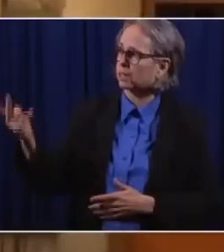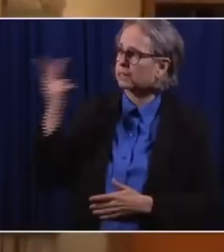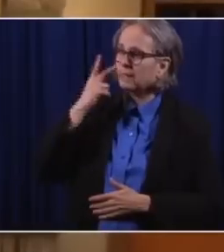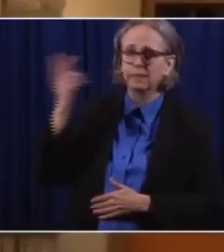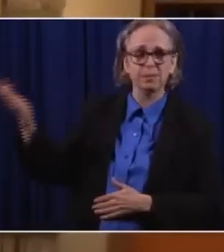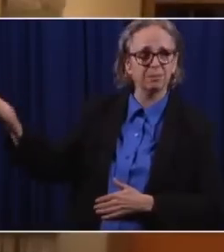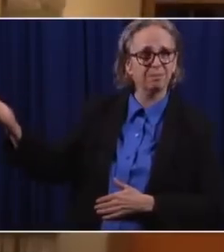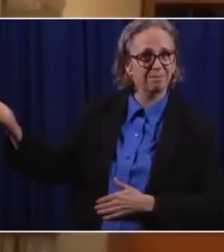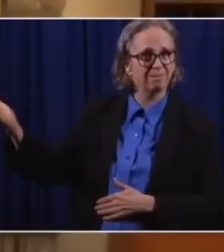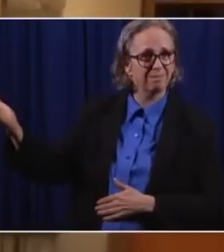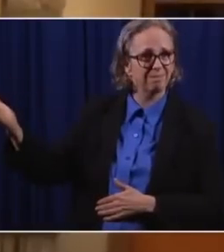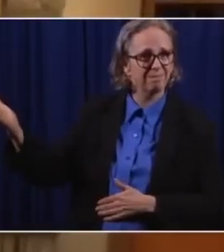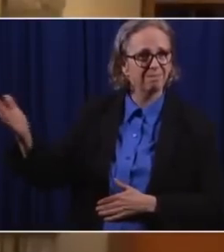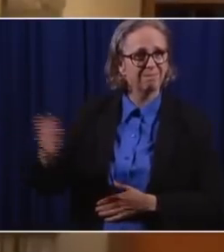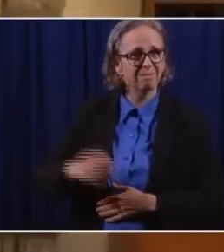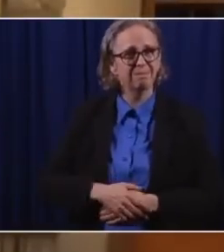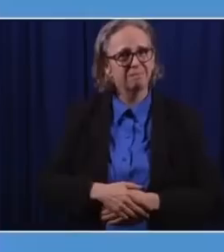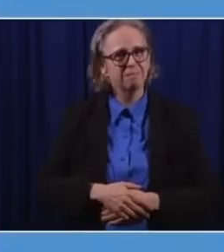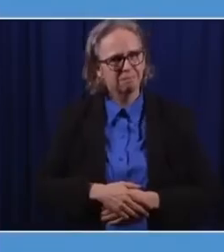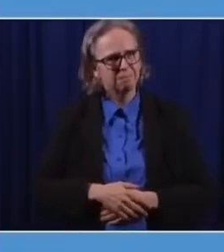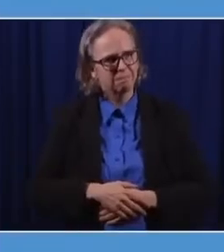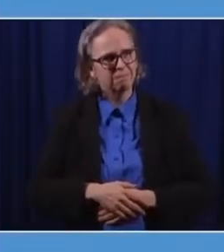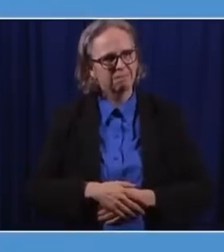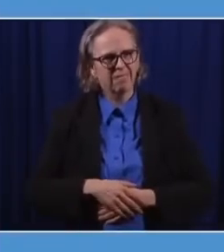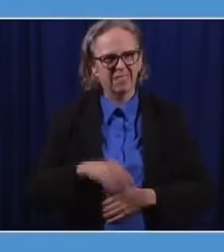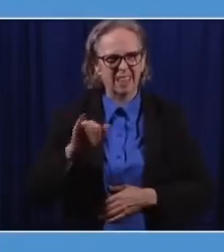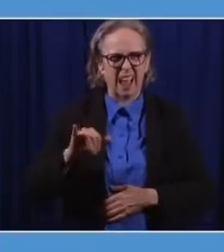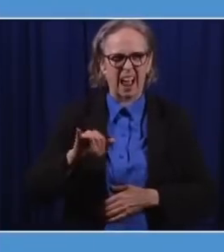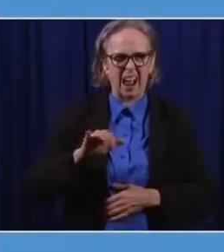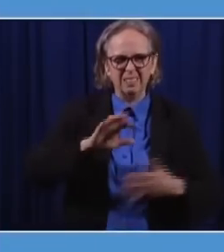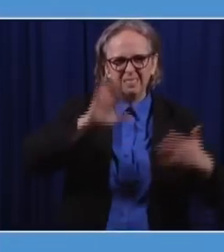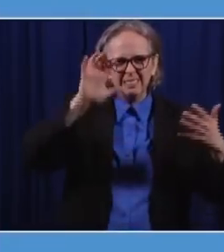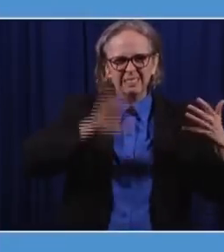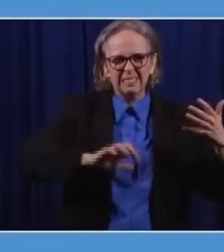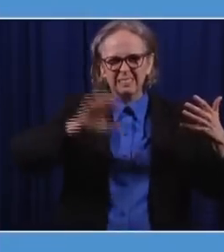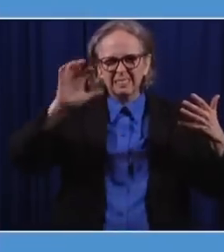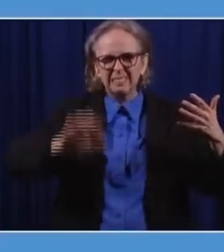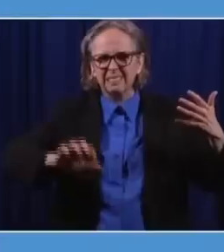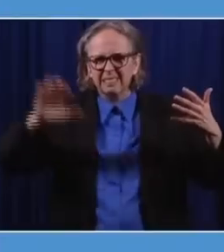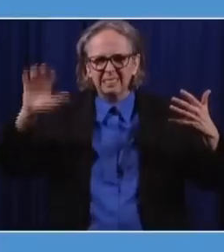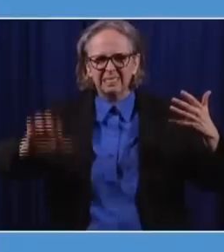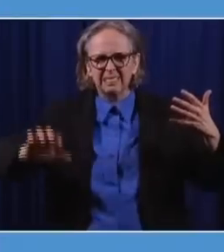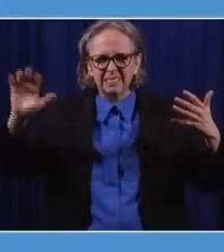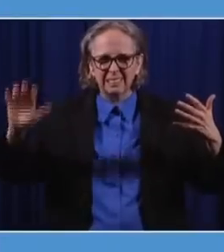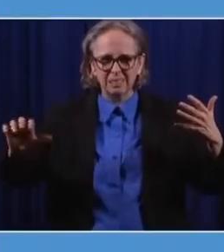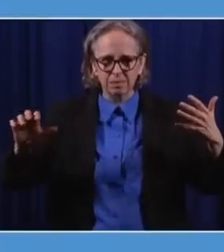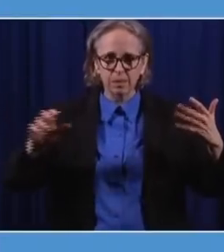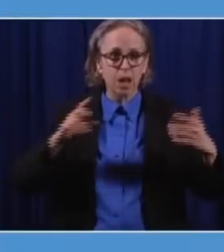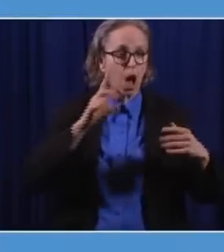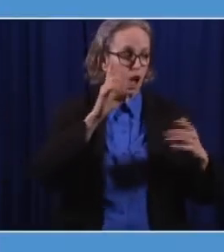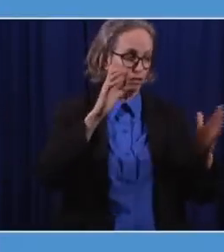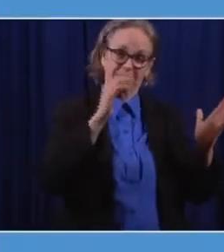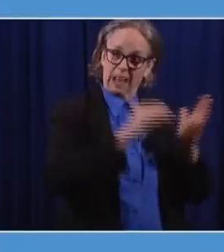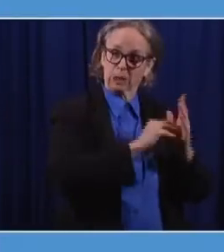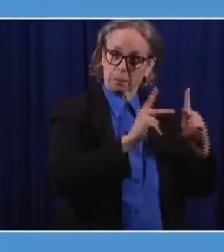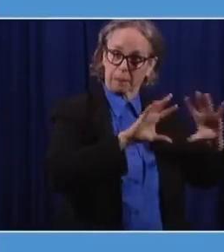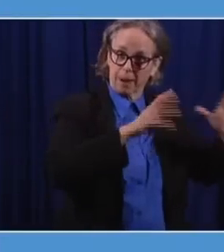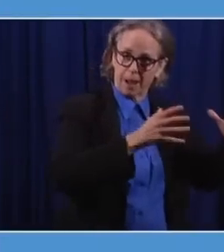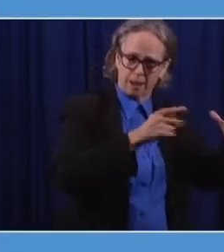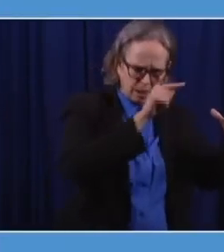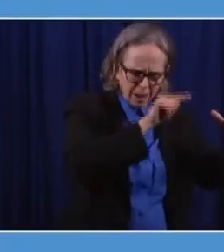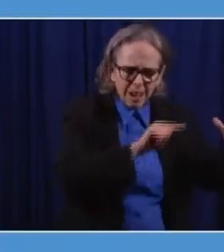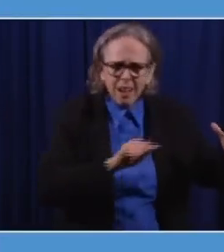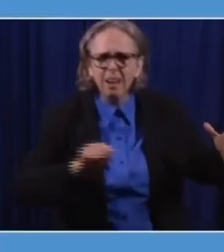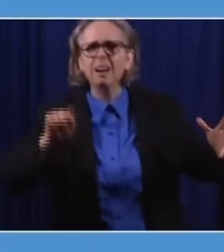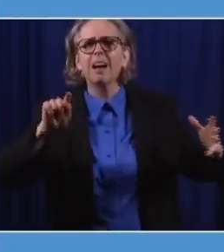cases. This is cases per 100,000 in the last 2 weeks. We've used this slide now for